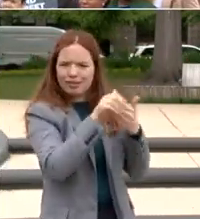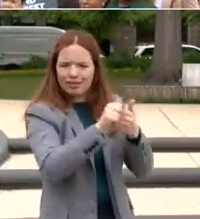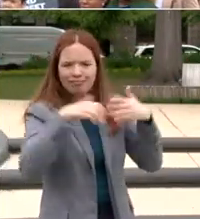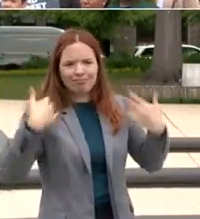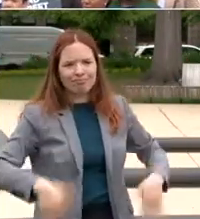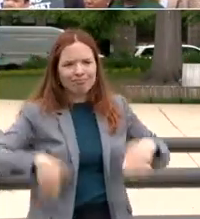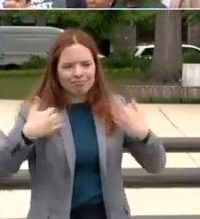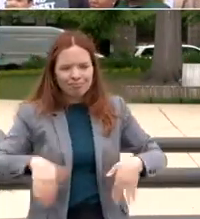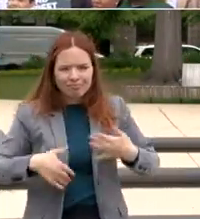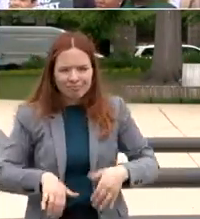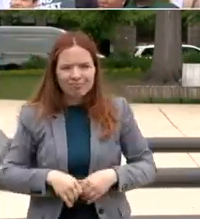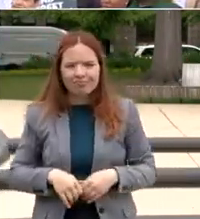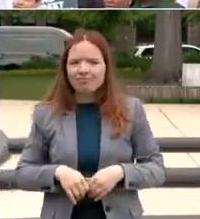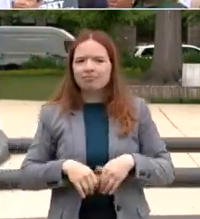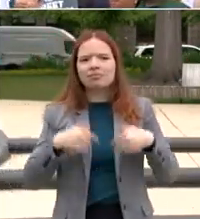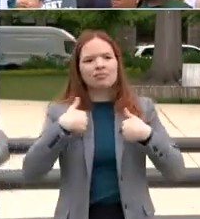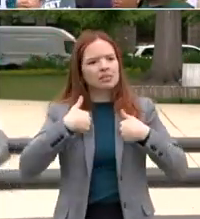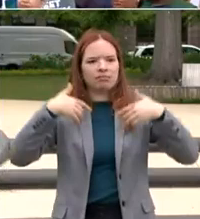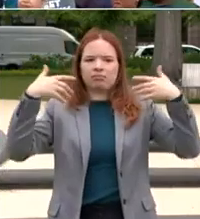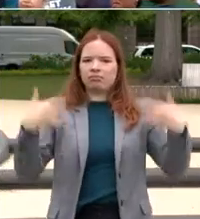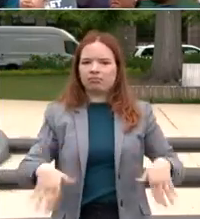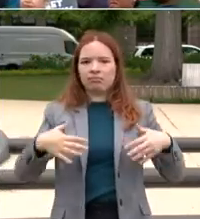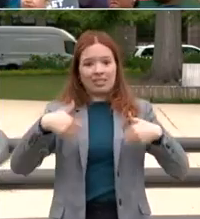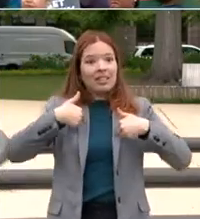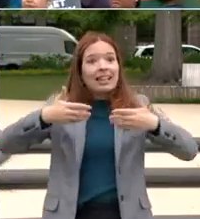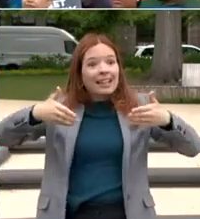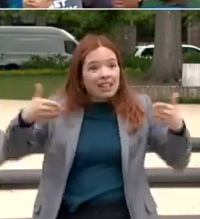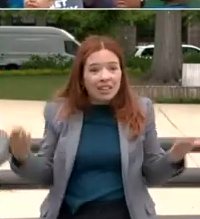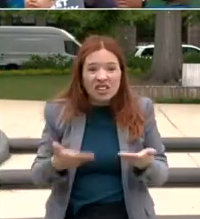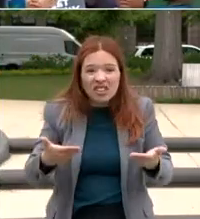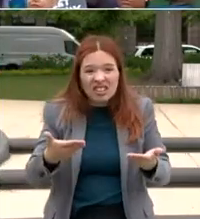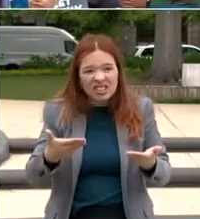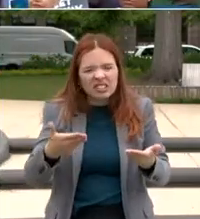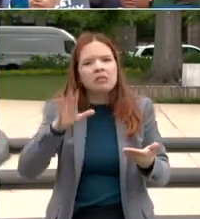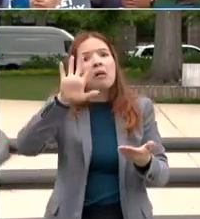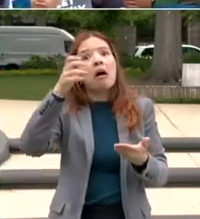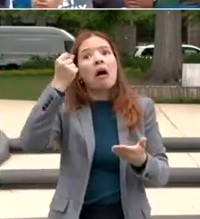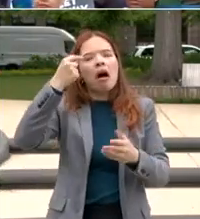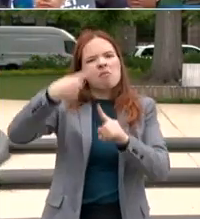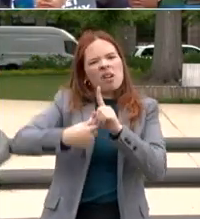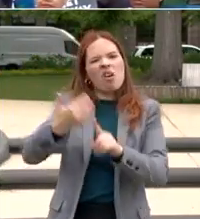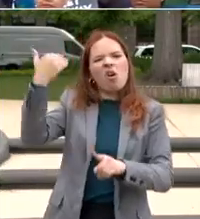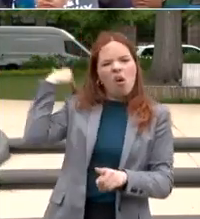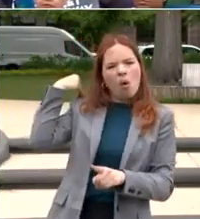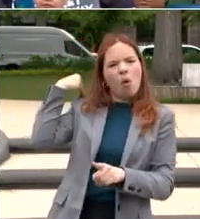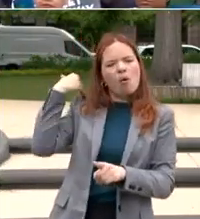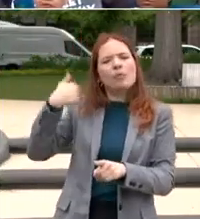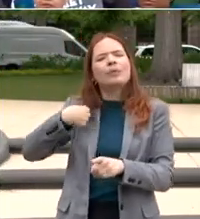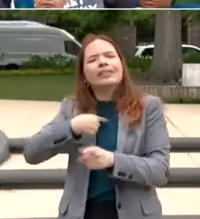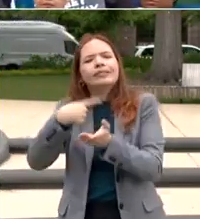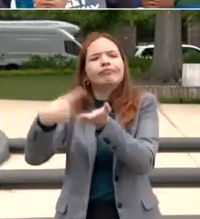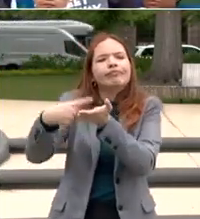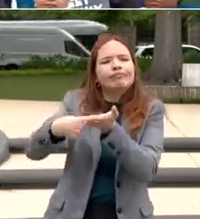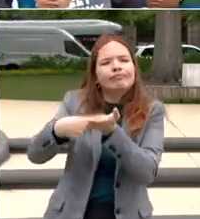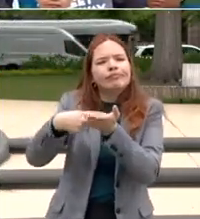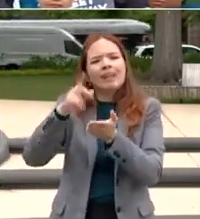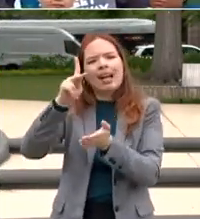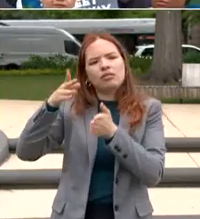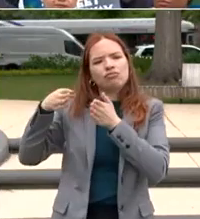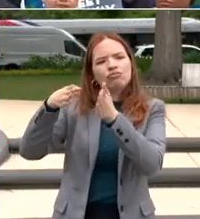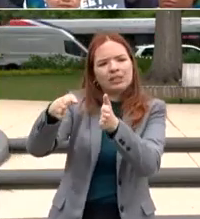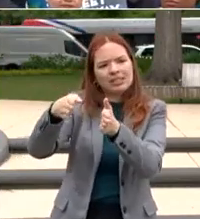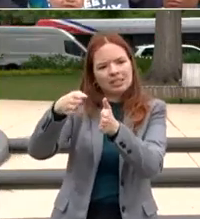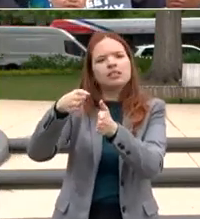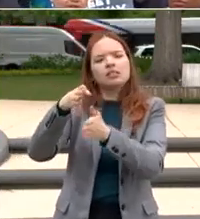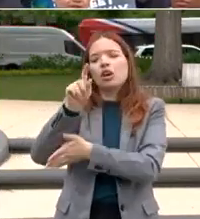We were here some time ago talking about the K Street Transit Way and